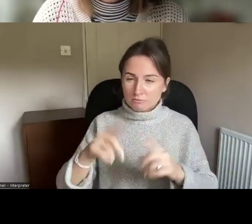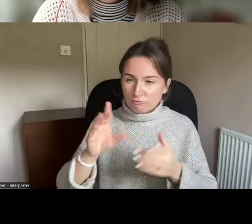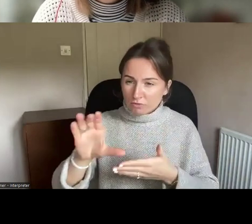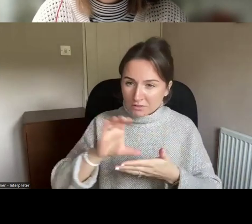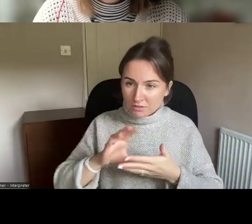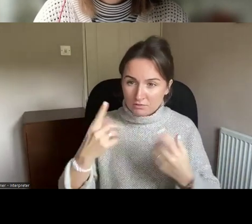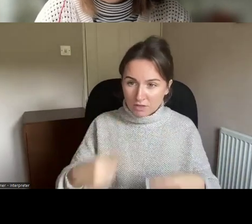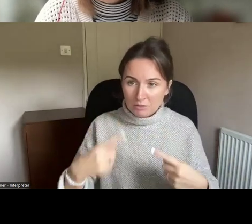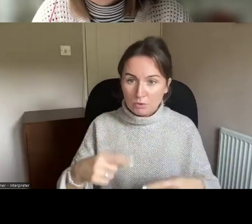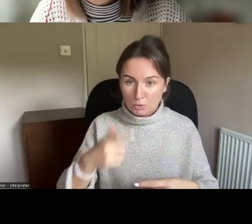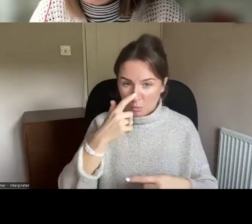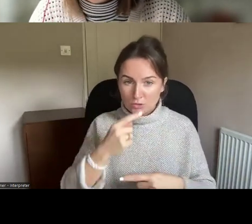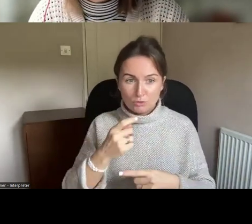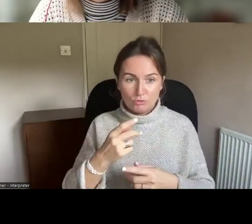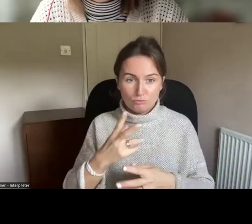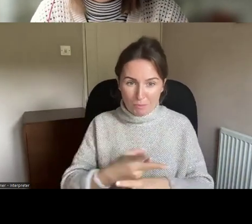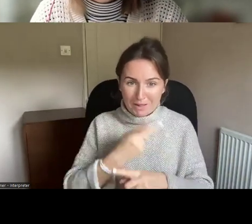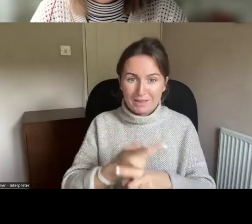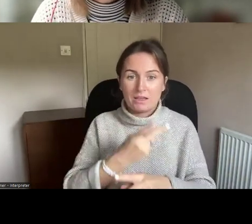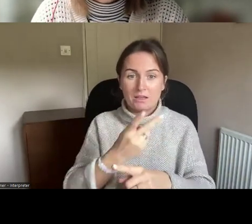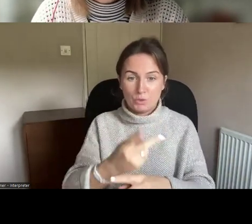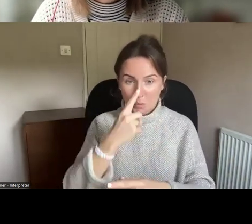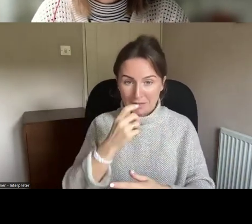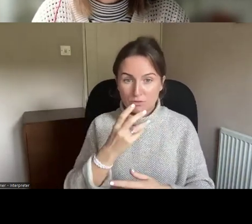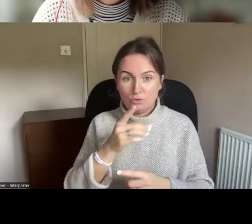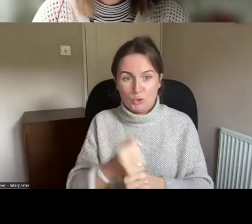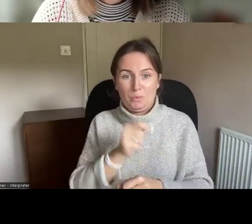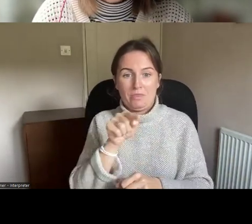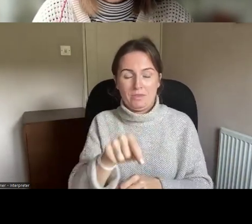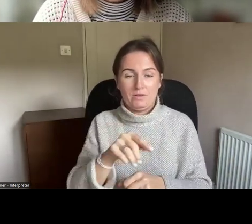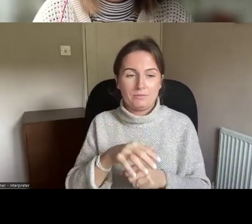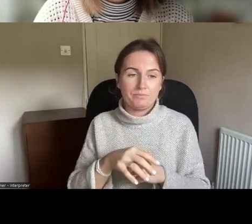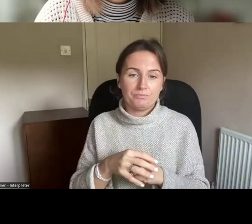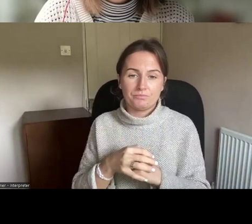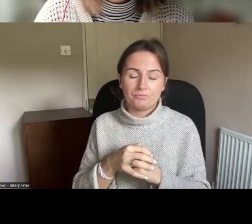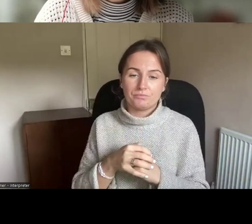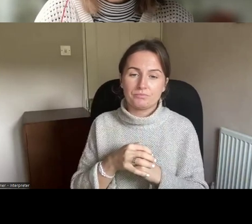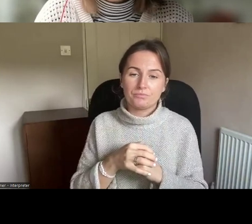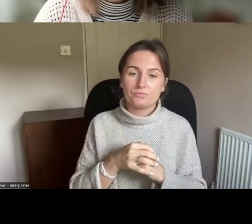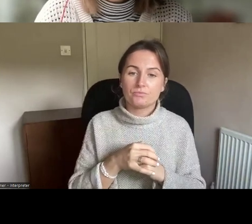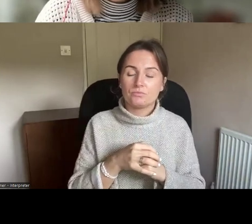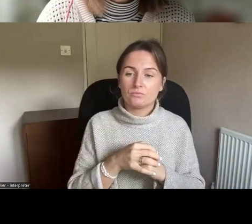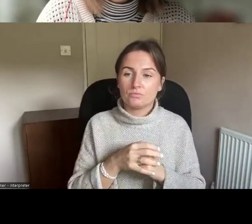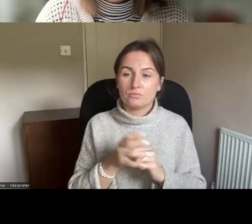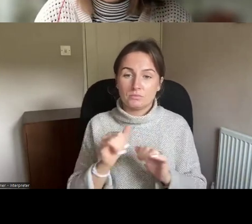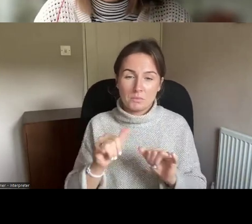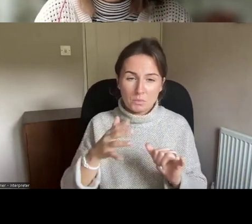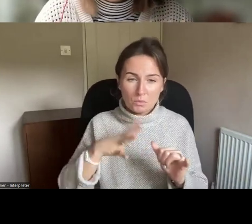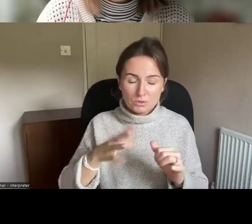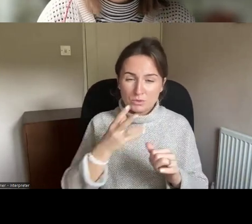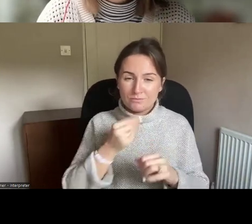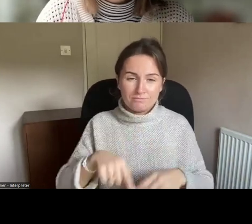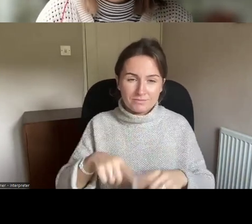replicate in Explorer, we can do that. You saw that I mentioned Levelling Up Fund is in there at the minute. We might want to bring in different data